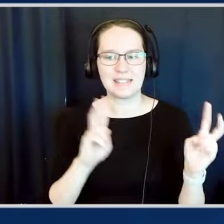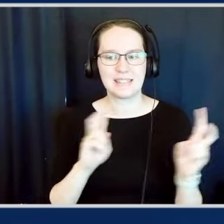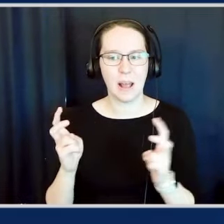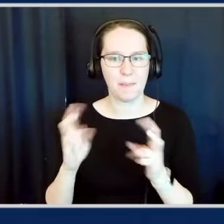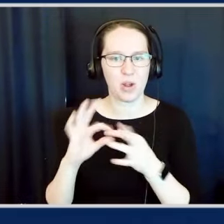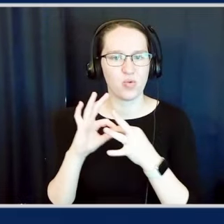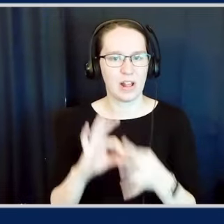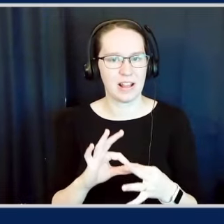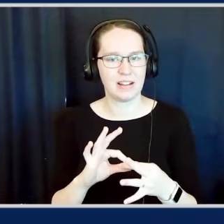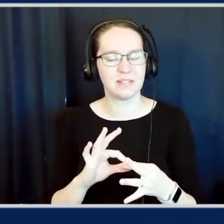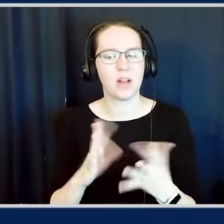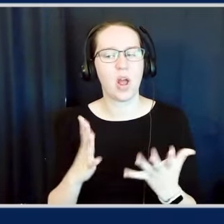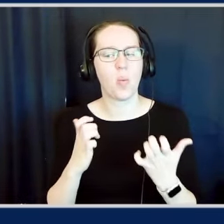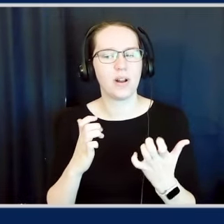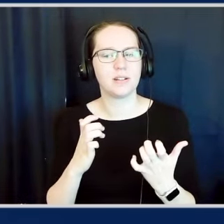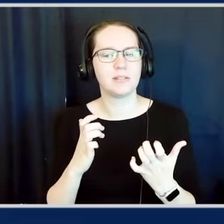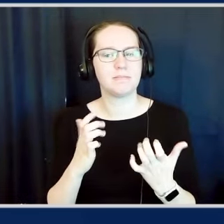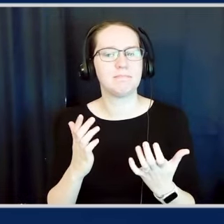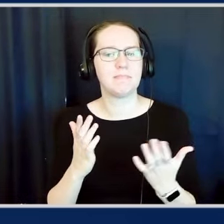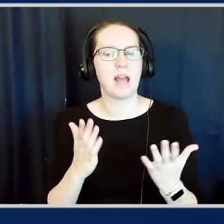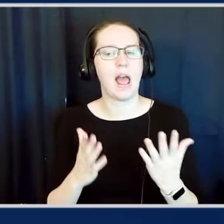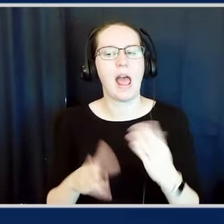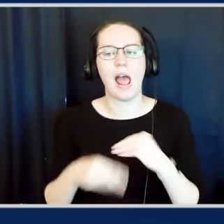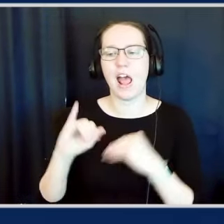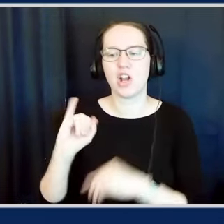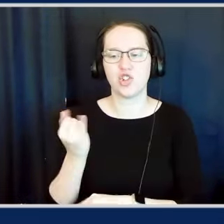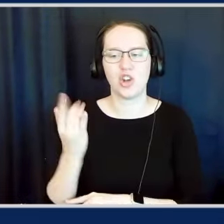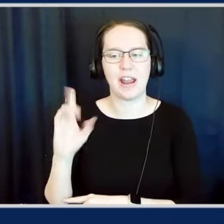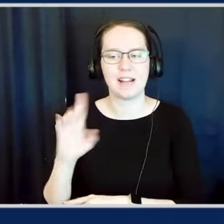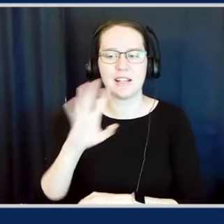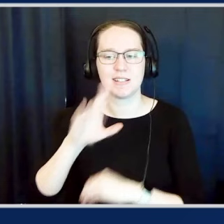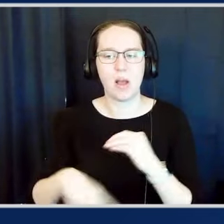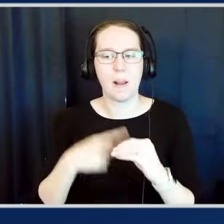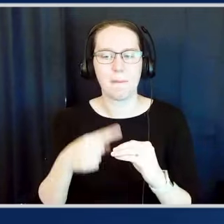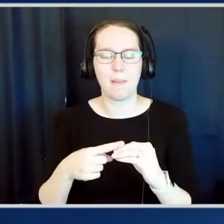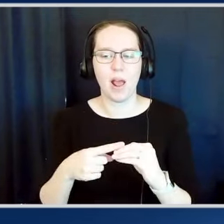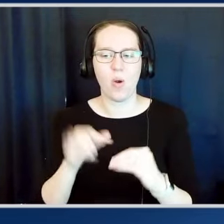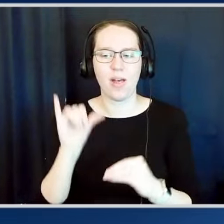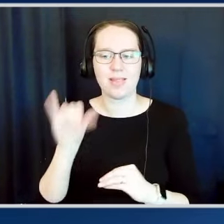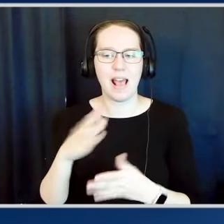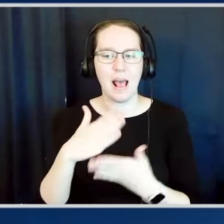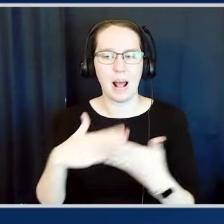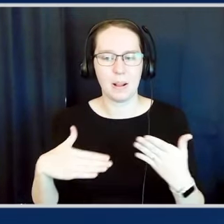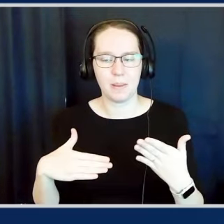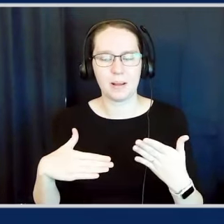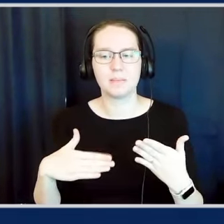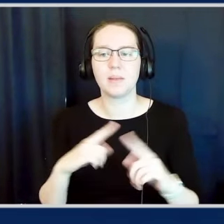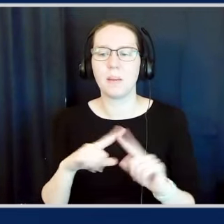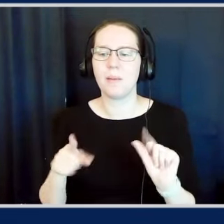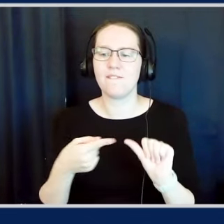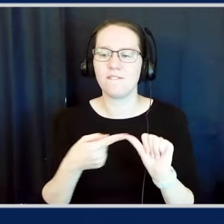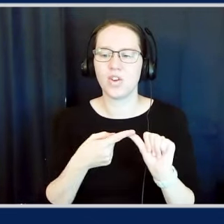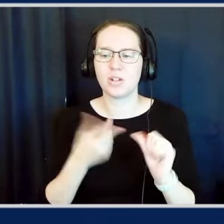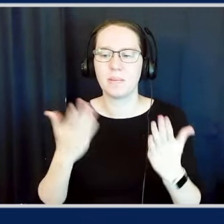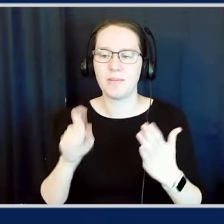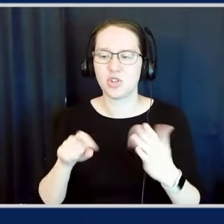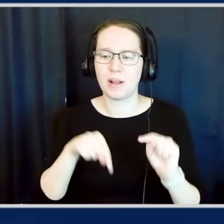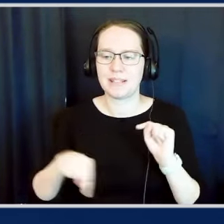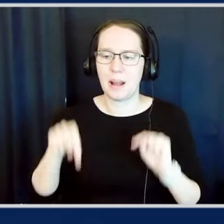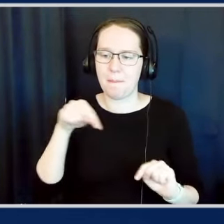get into, I wanted to bring JD on here, Jasmine, to talk a little bit about that element. But first, maybe we should step back a little